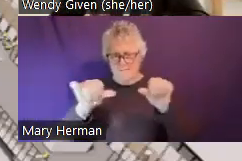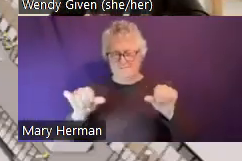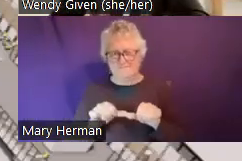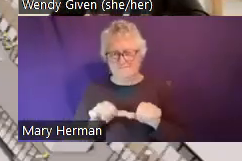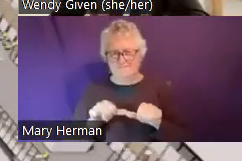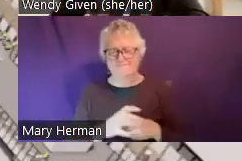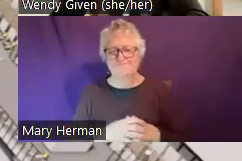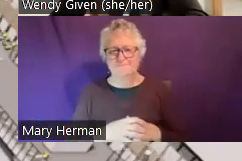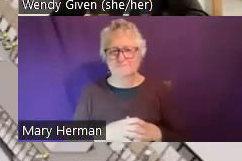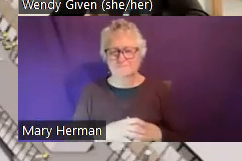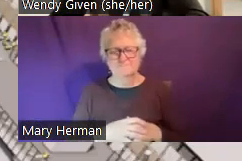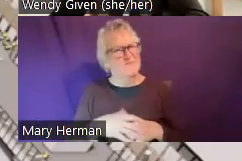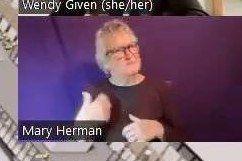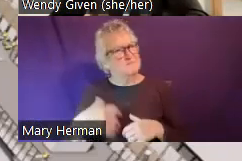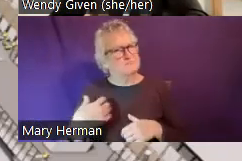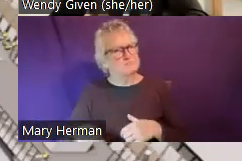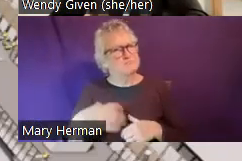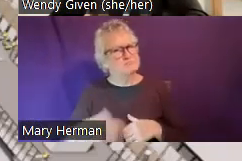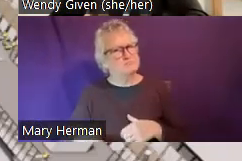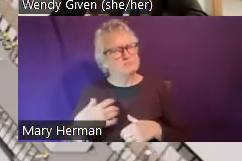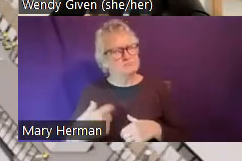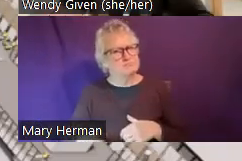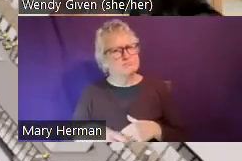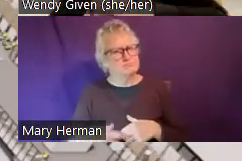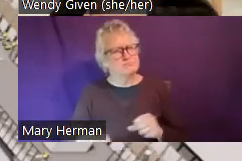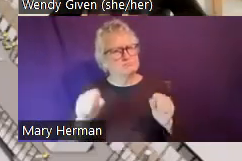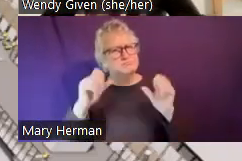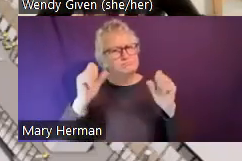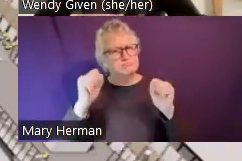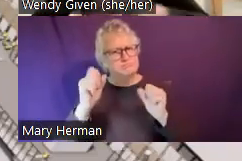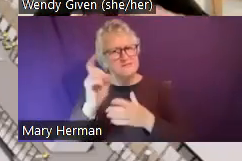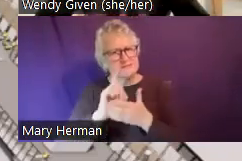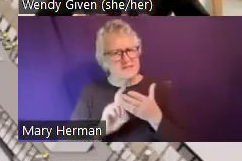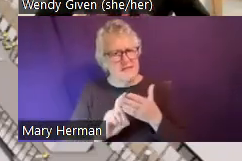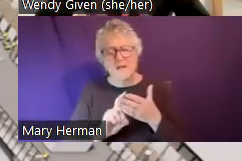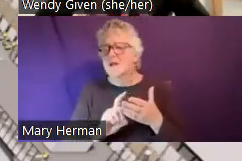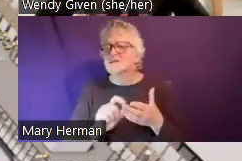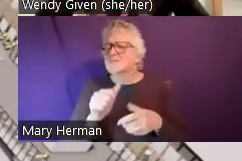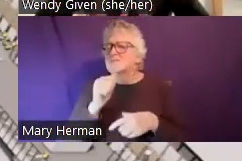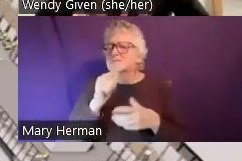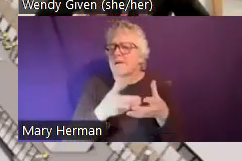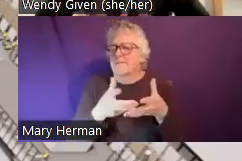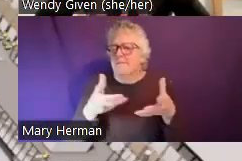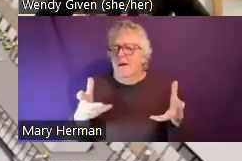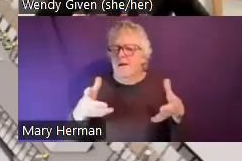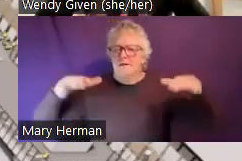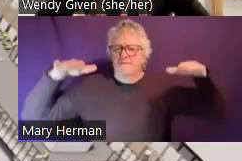It's quite the design. And so there isn't a lot of like drop ceiling parts.